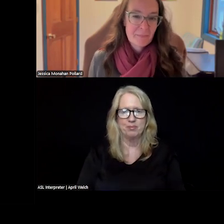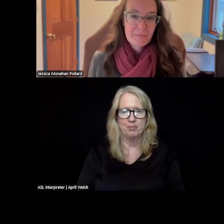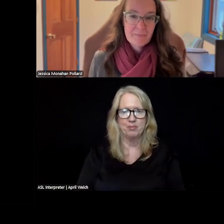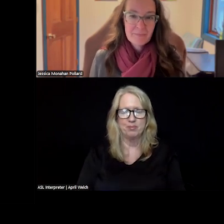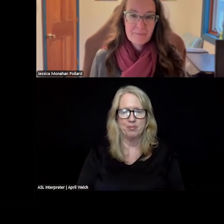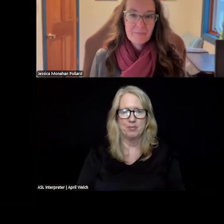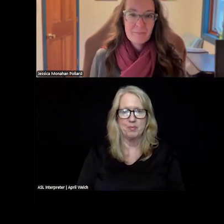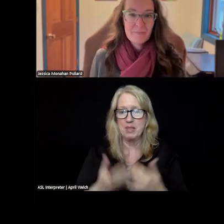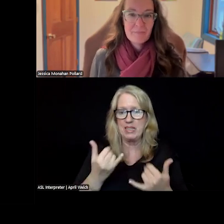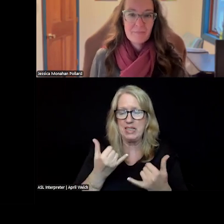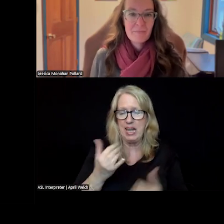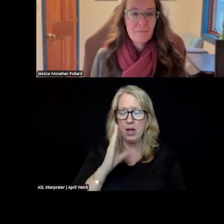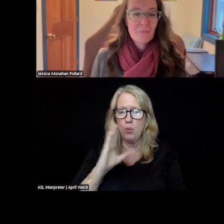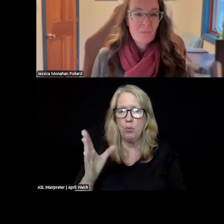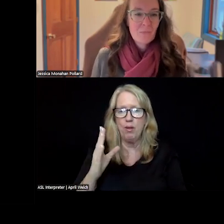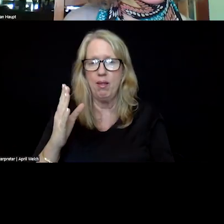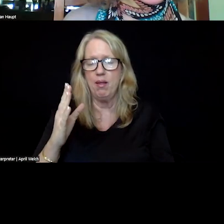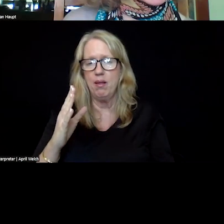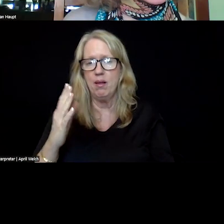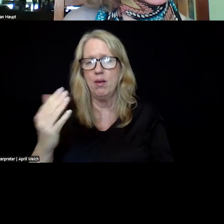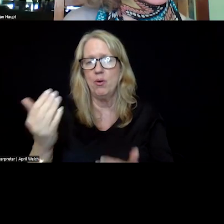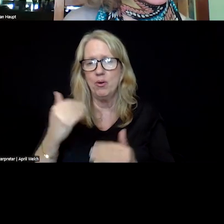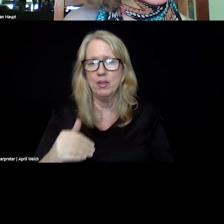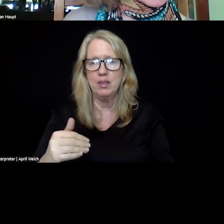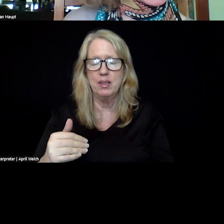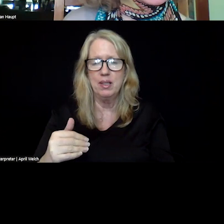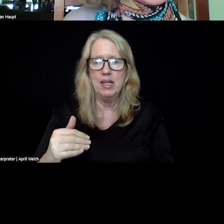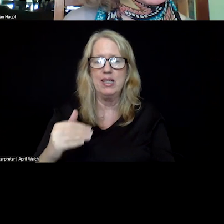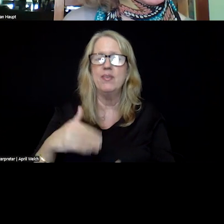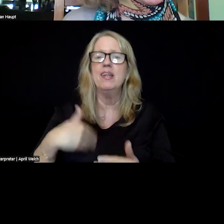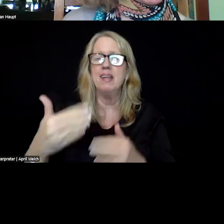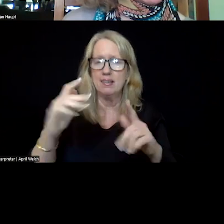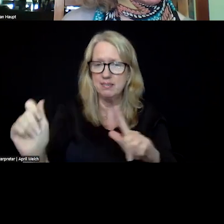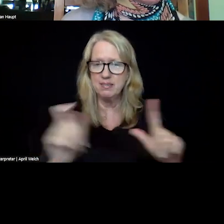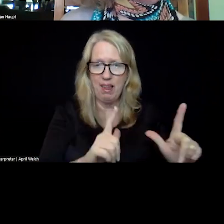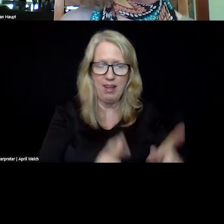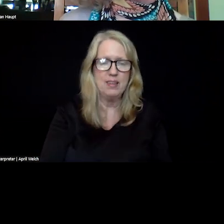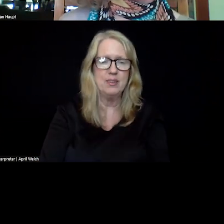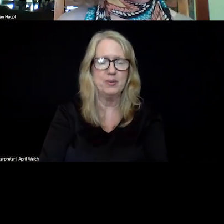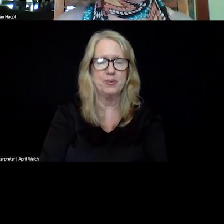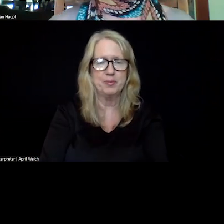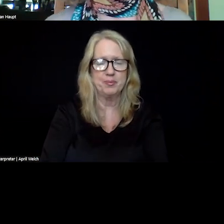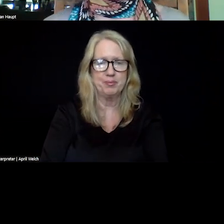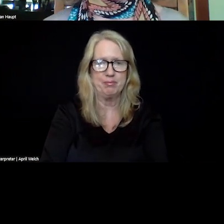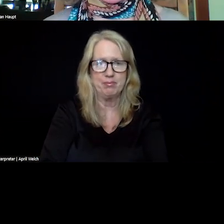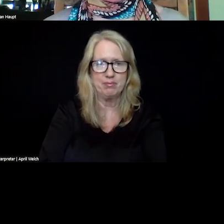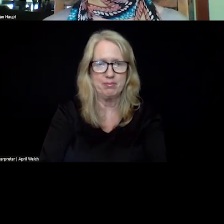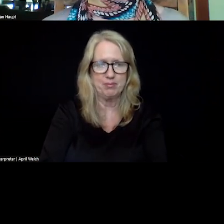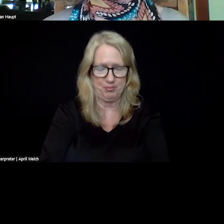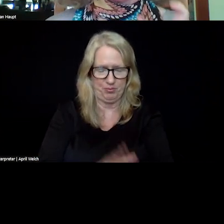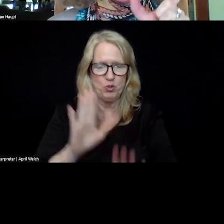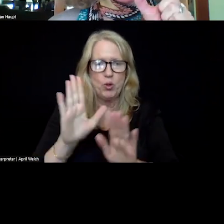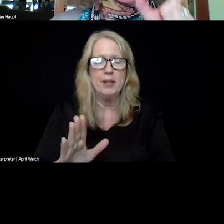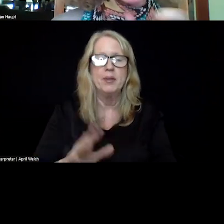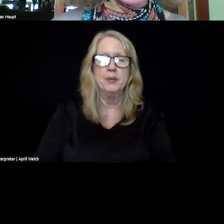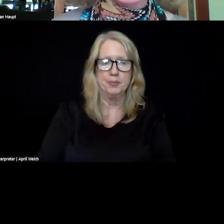And I think we want to move to the next slide. Right? Great.